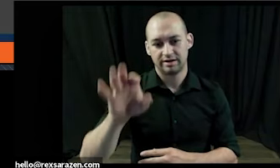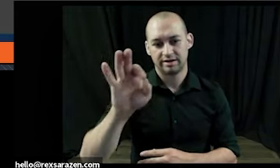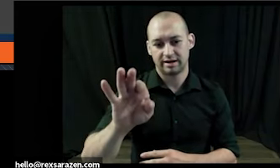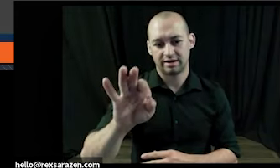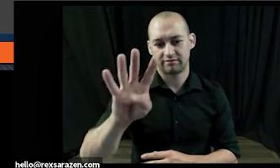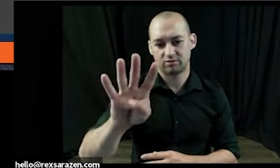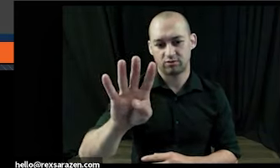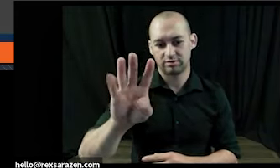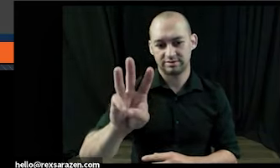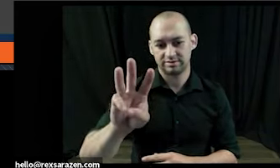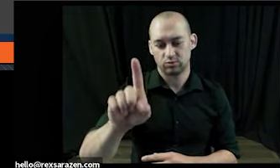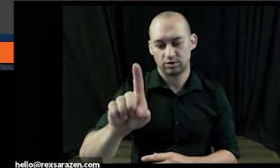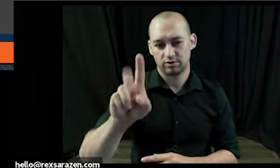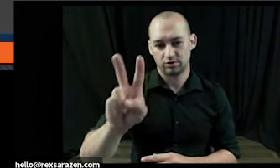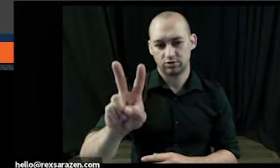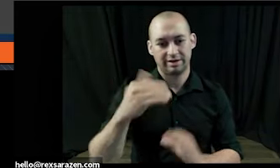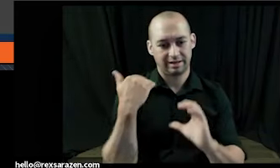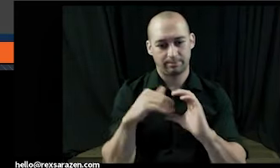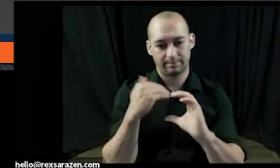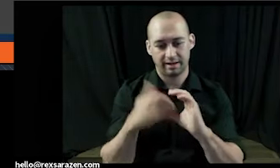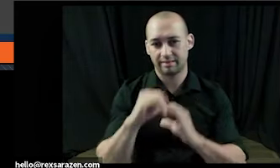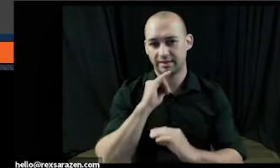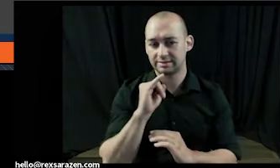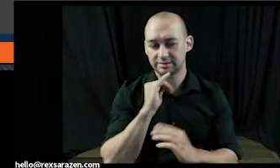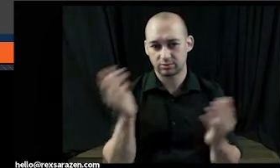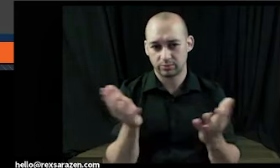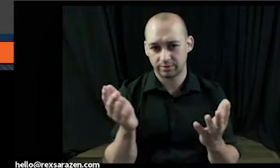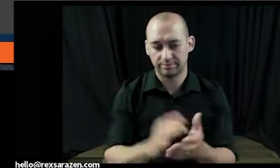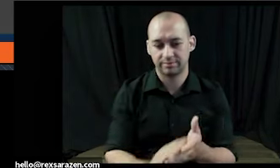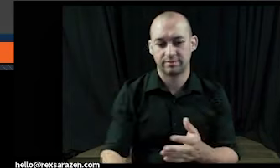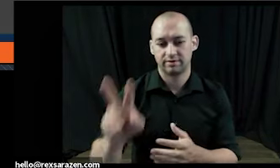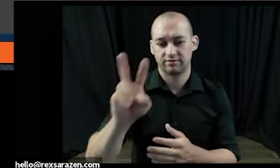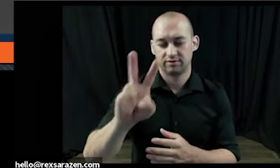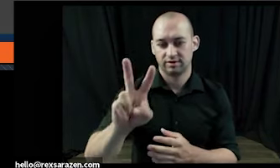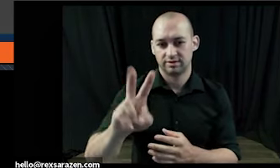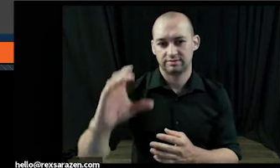94612. Our email, if you'd like, you could email us at